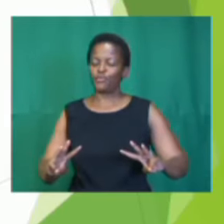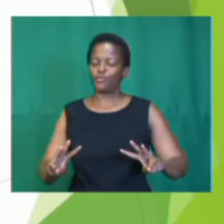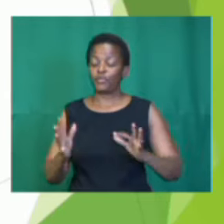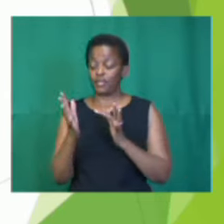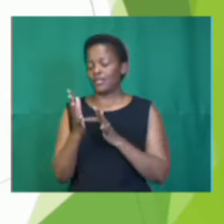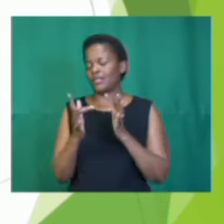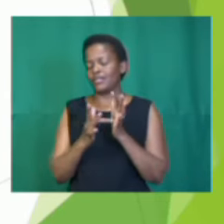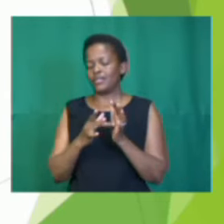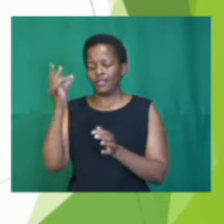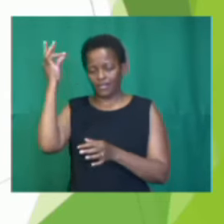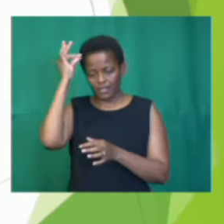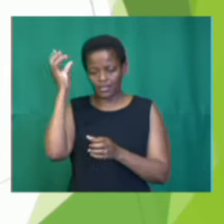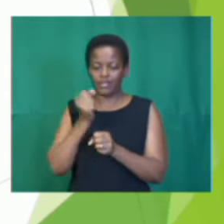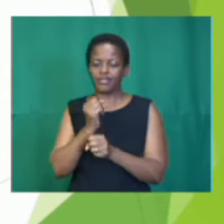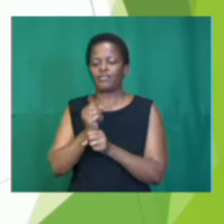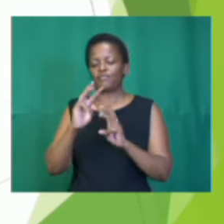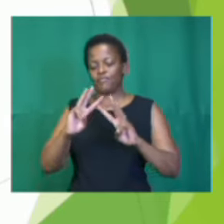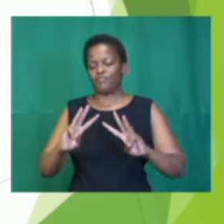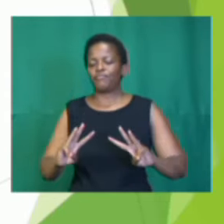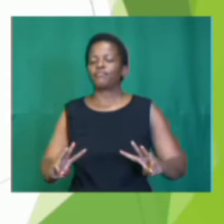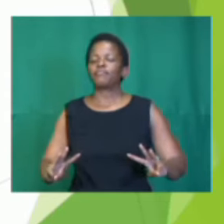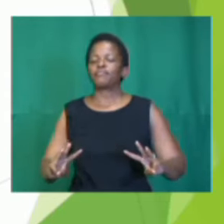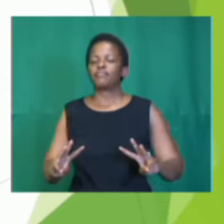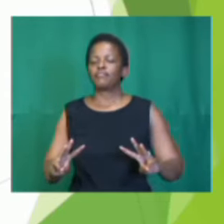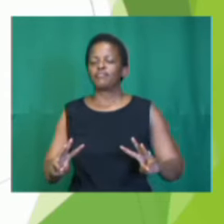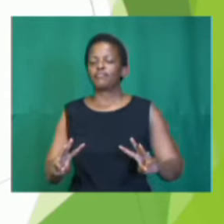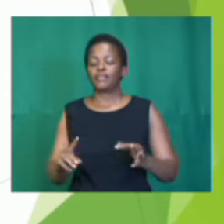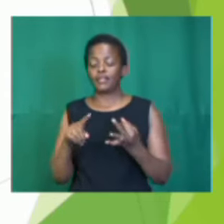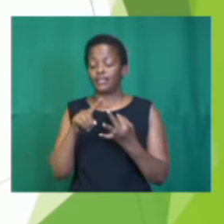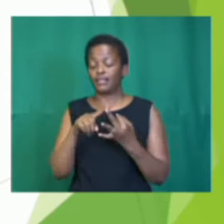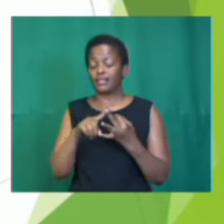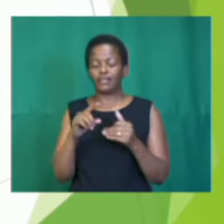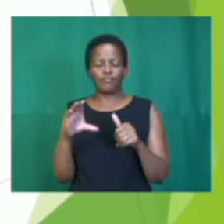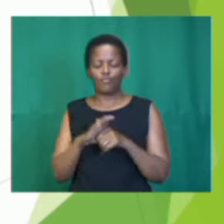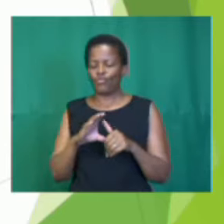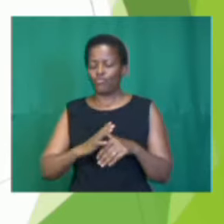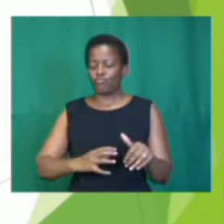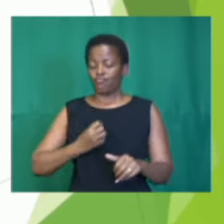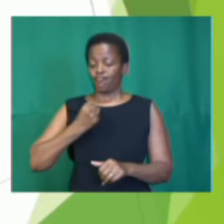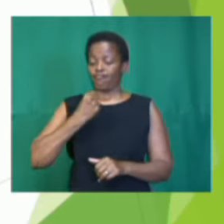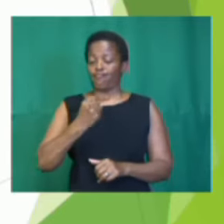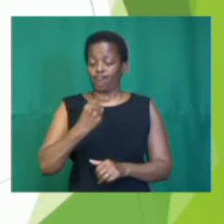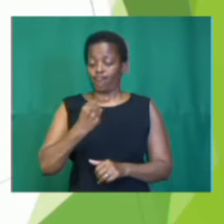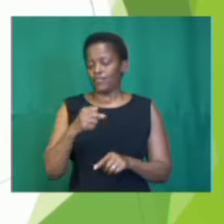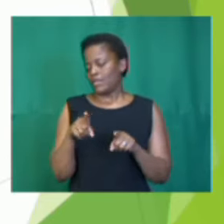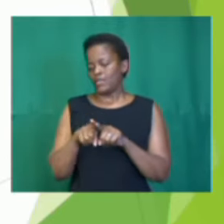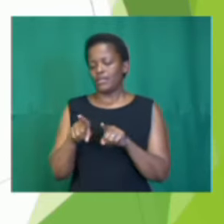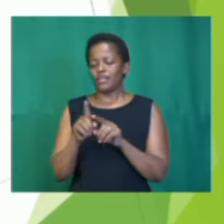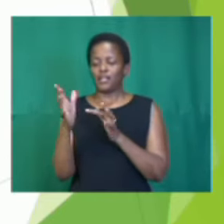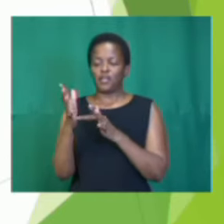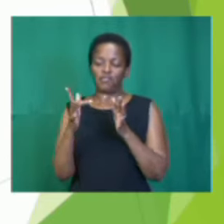is the King of peace. It is important to be bold, as Jesus was bold when the